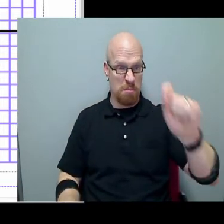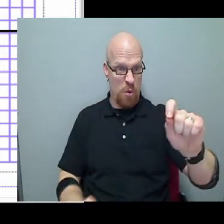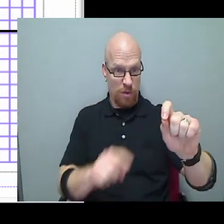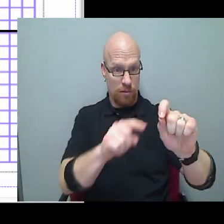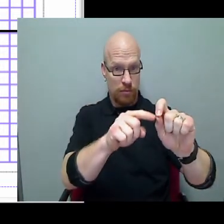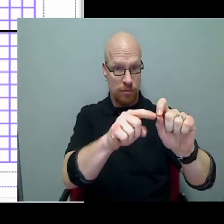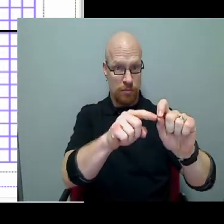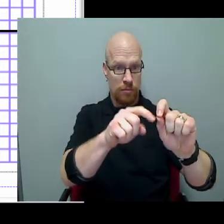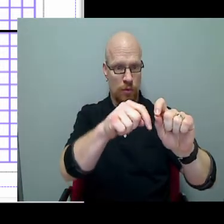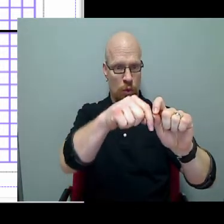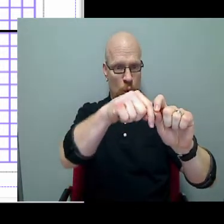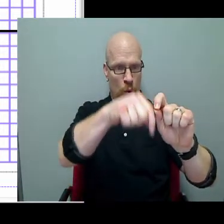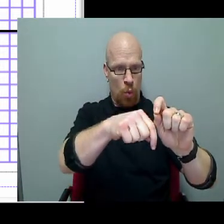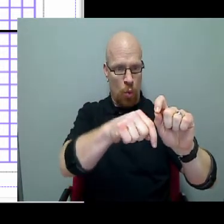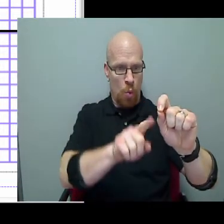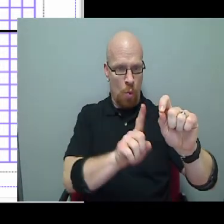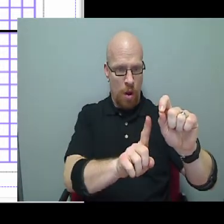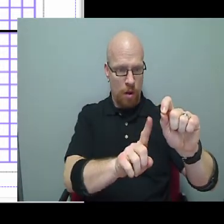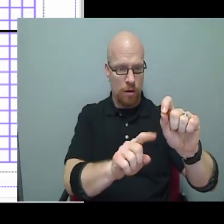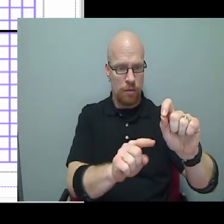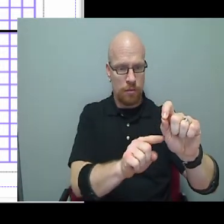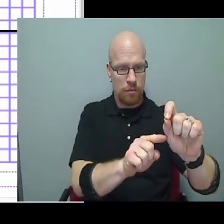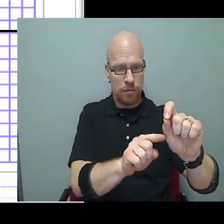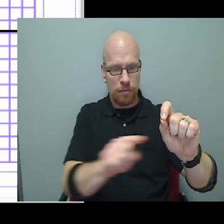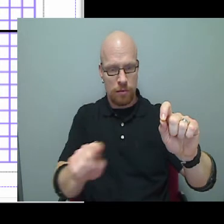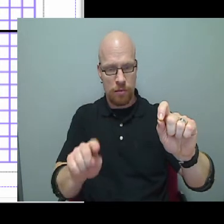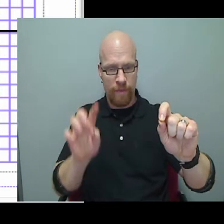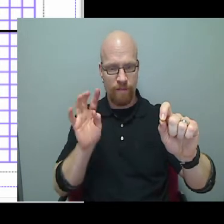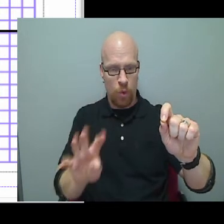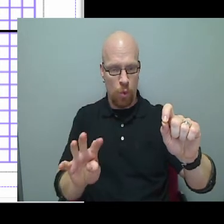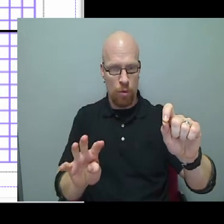We're going to go down 1 and right 4.